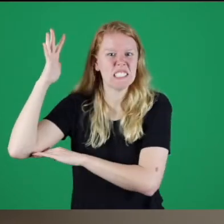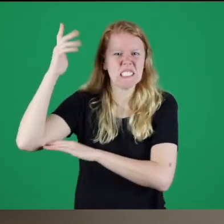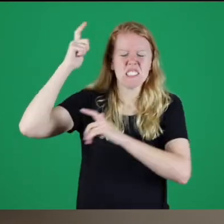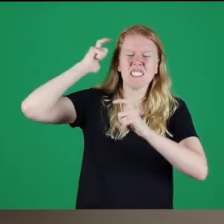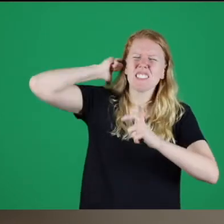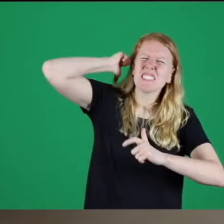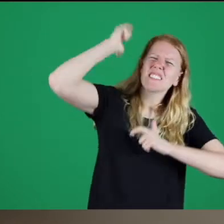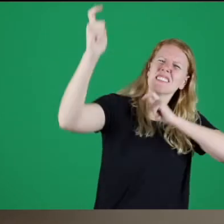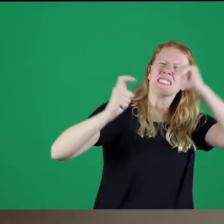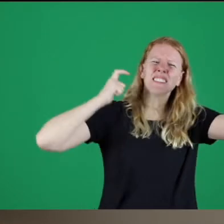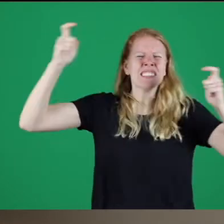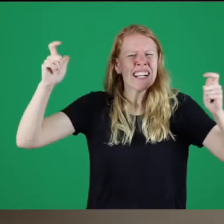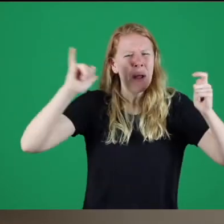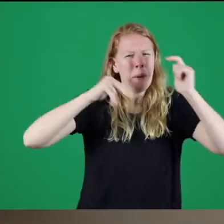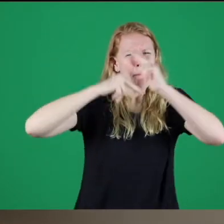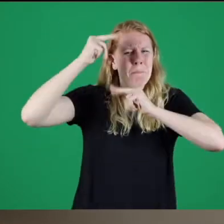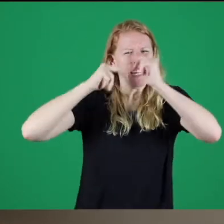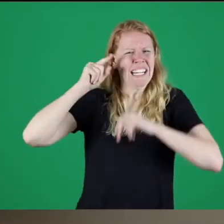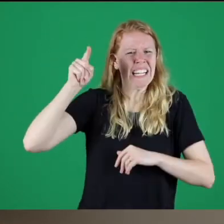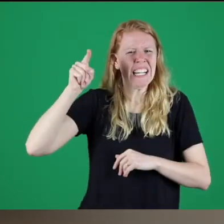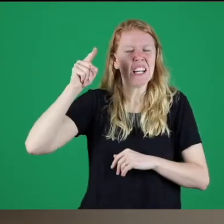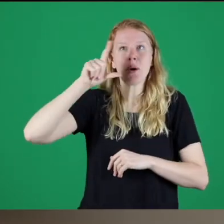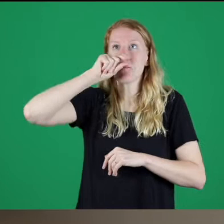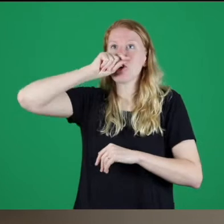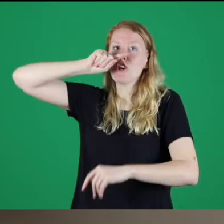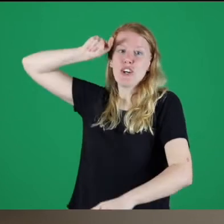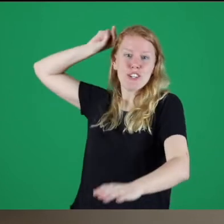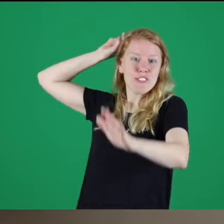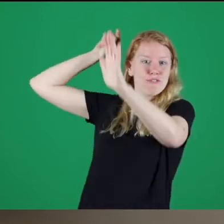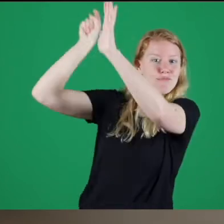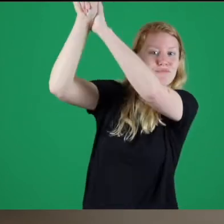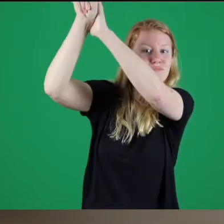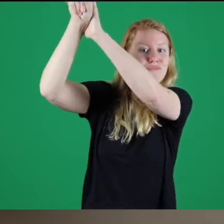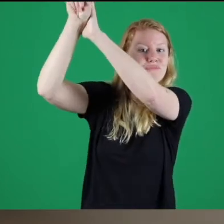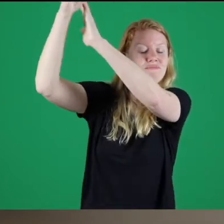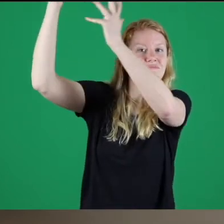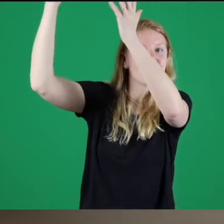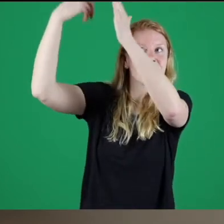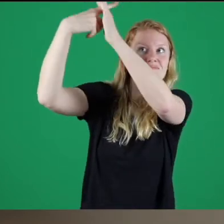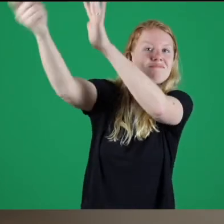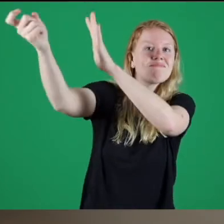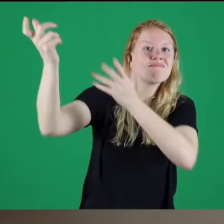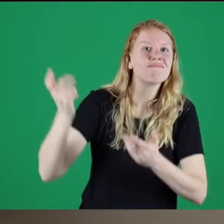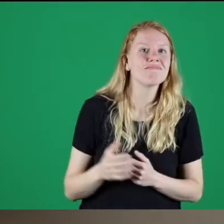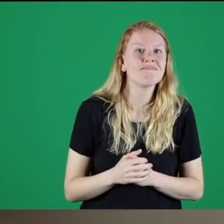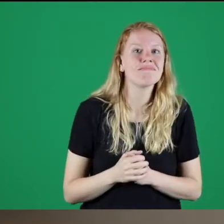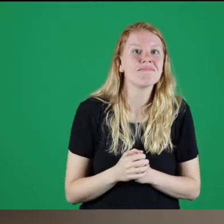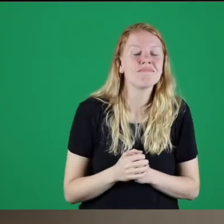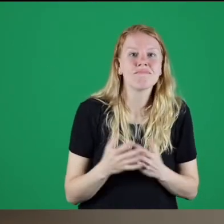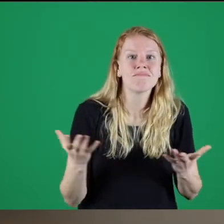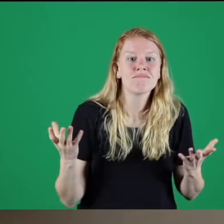huge as buildings. The bird, it flew into a tree, it landed, and it disappeared into the foliage of the baobab